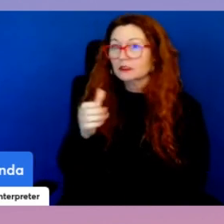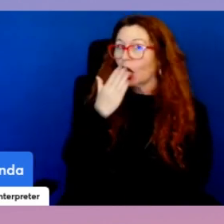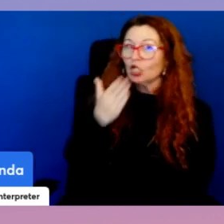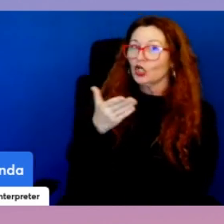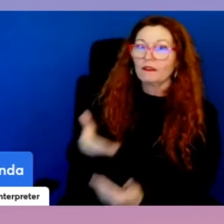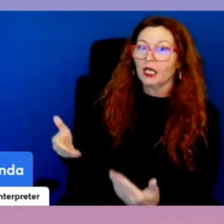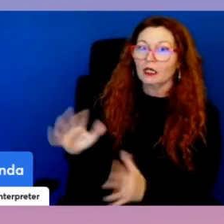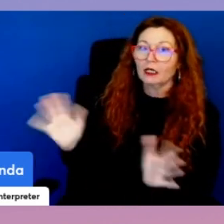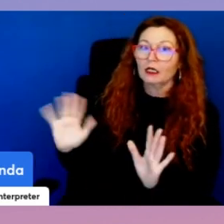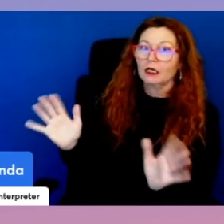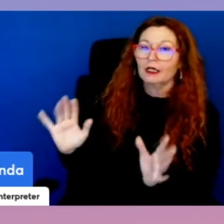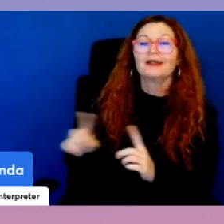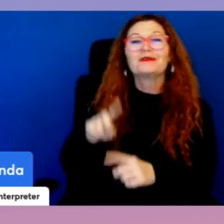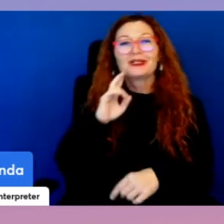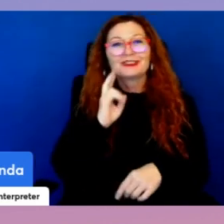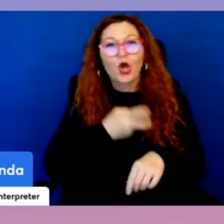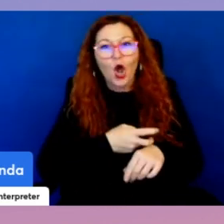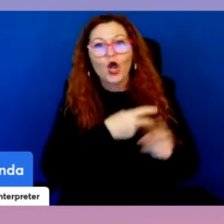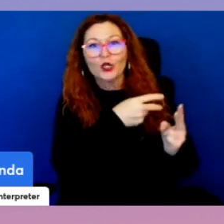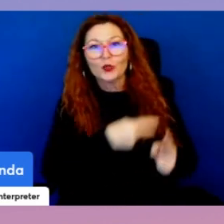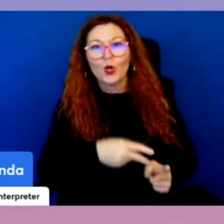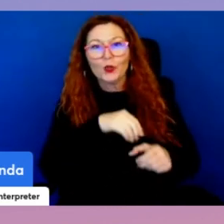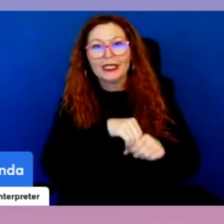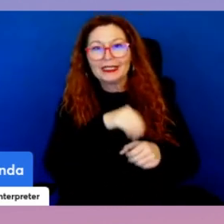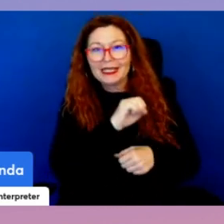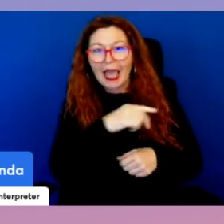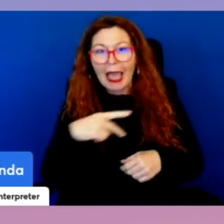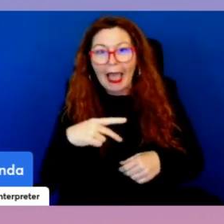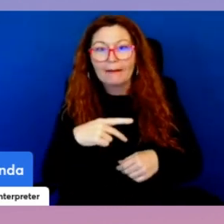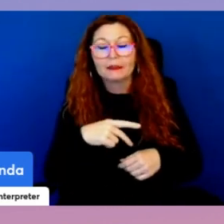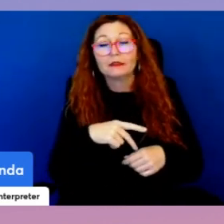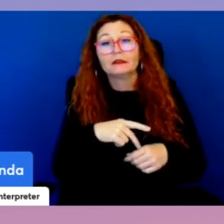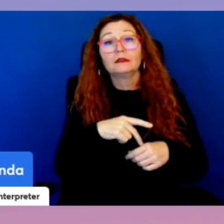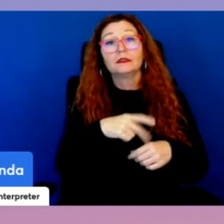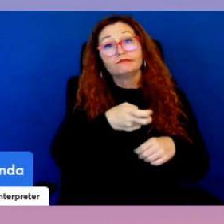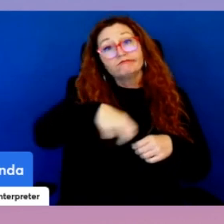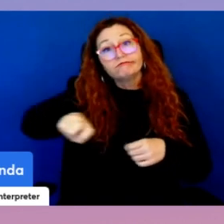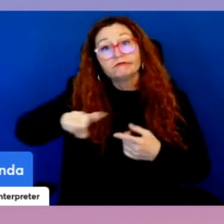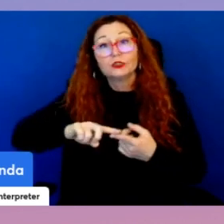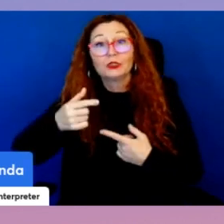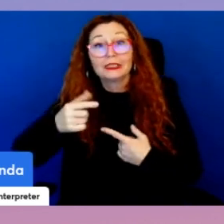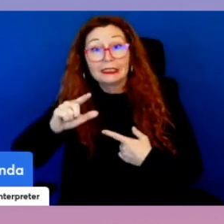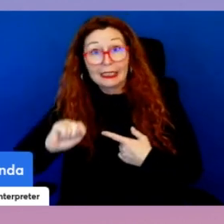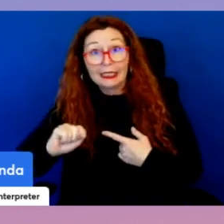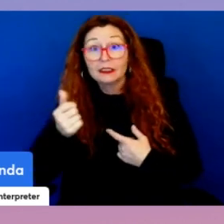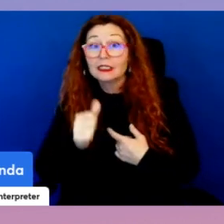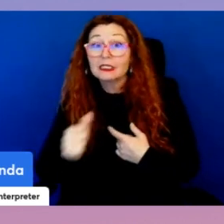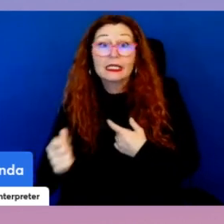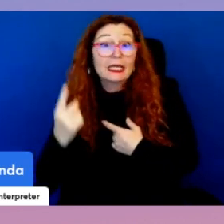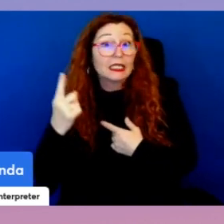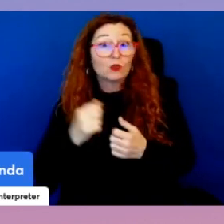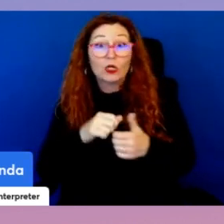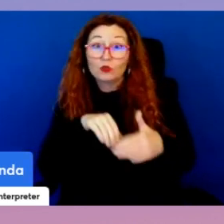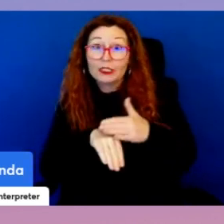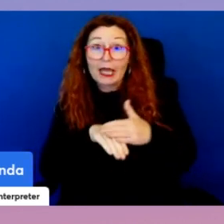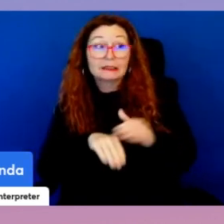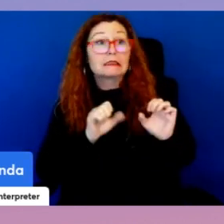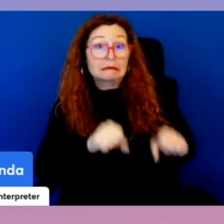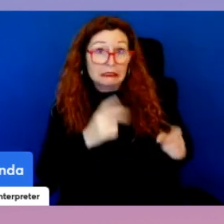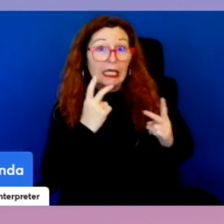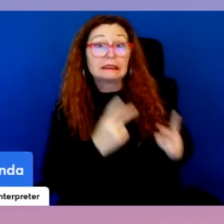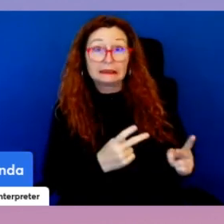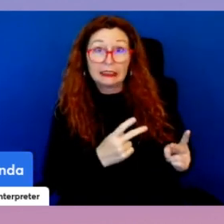are hard-coded into the application. They're pushed into Git, and they're visible for anybody who has access to the Git